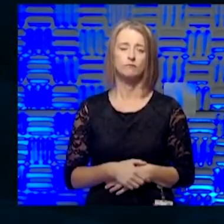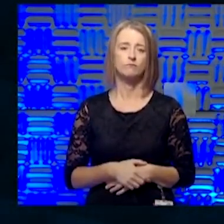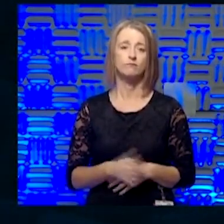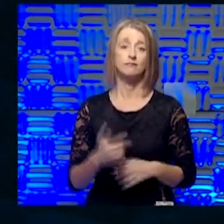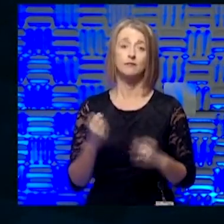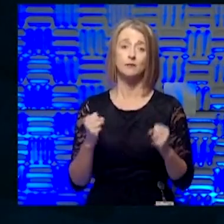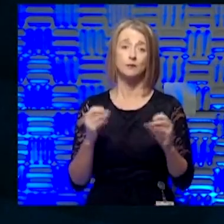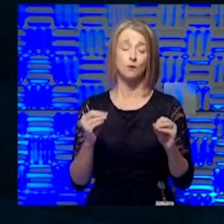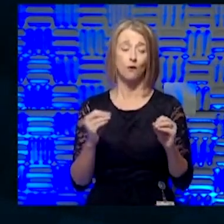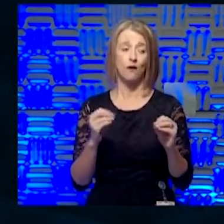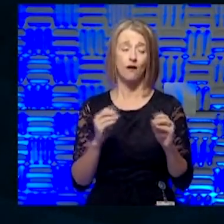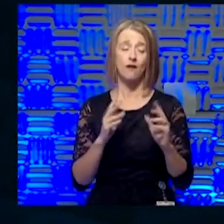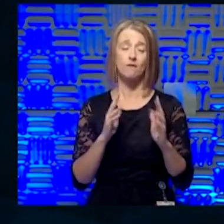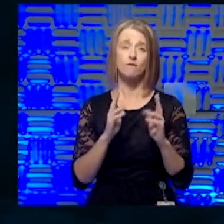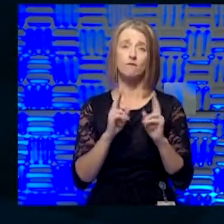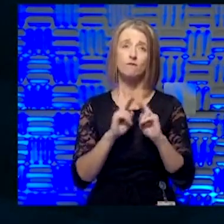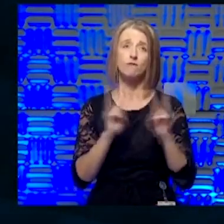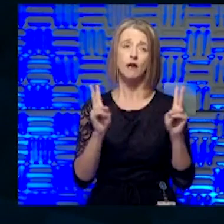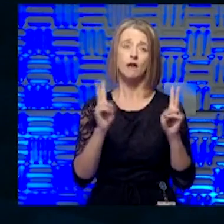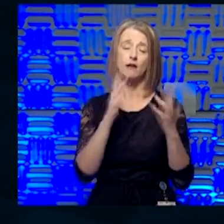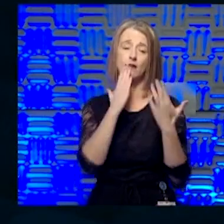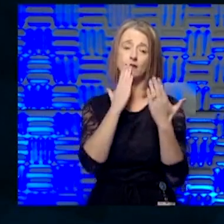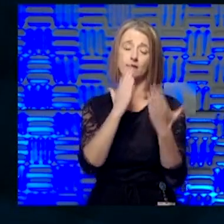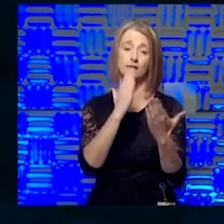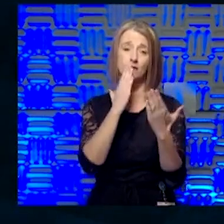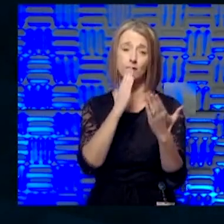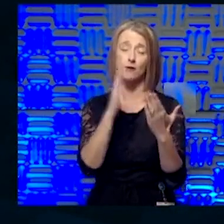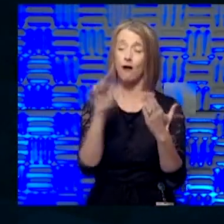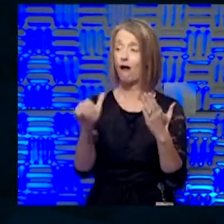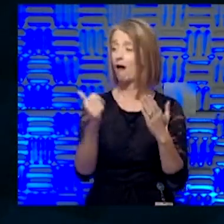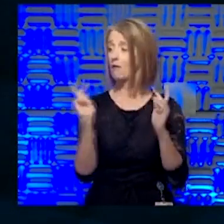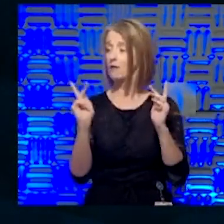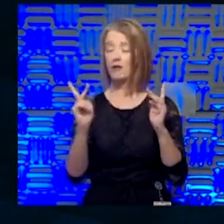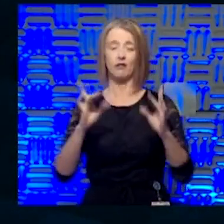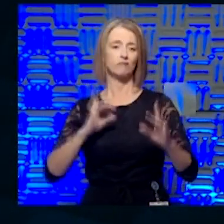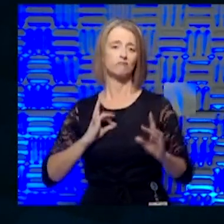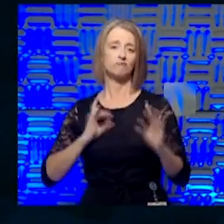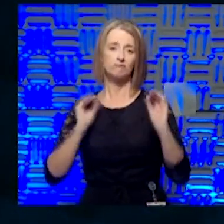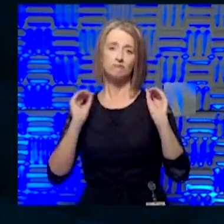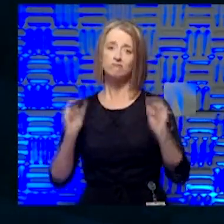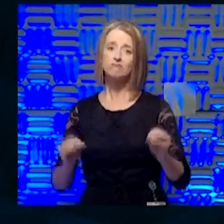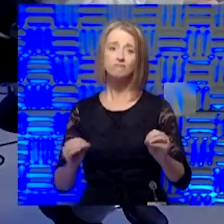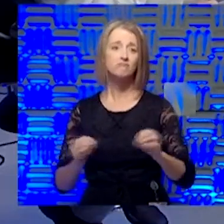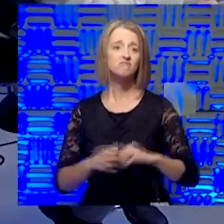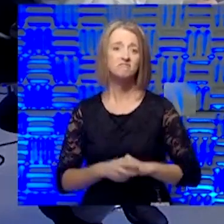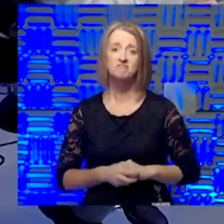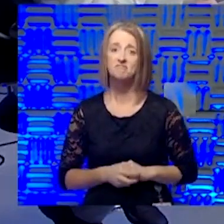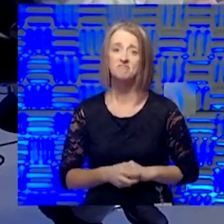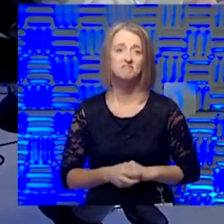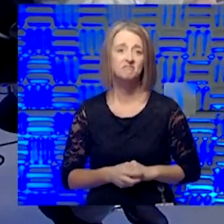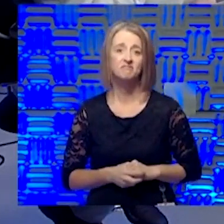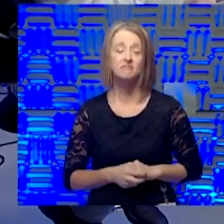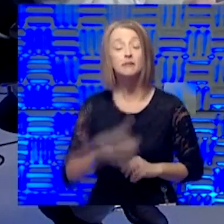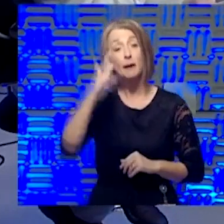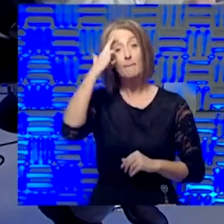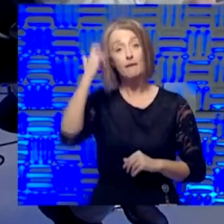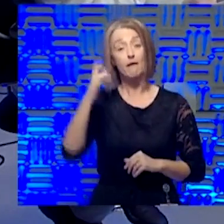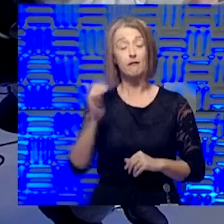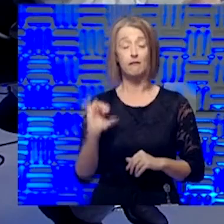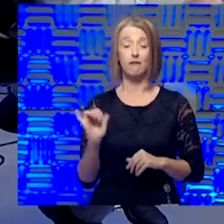So I'm very grateful that nobody else got it. Yeah. Because,